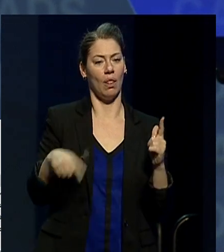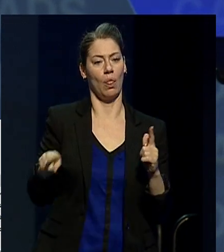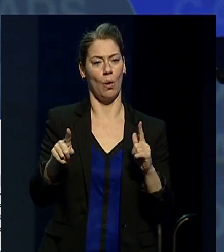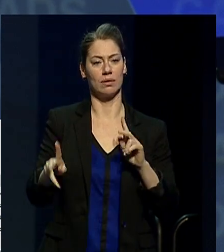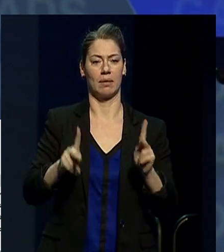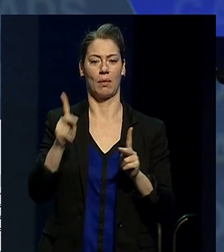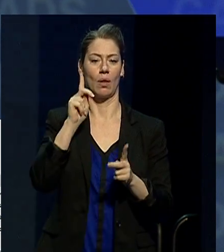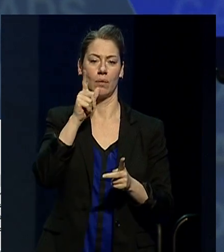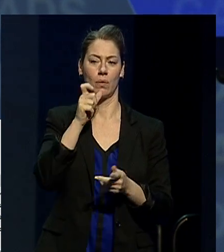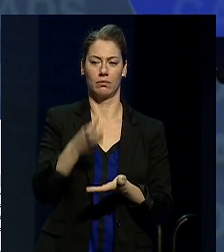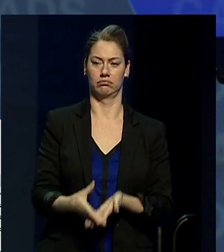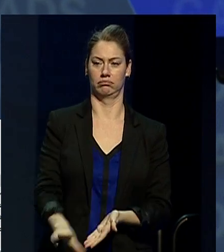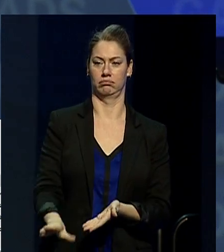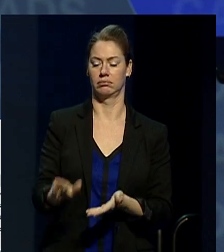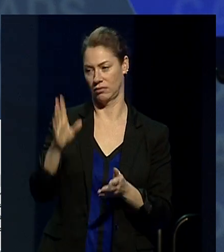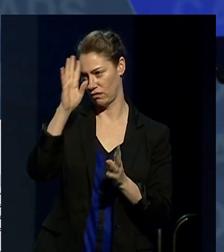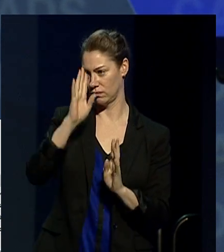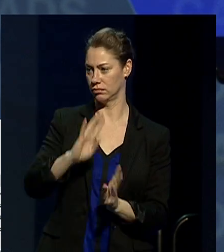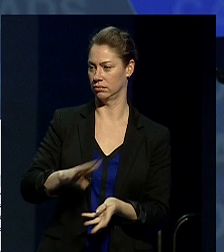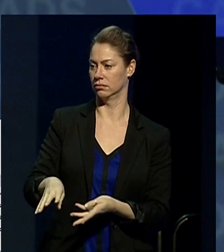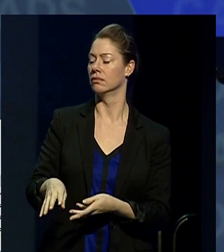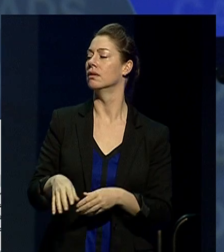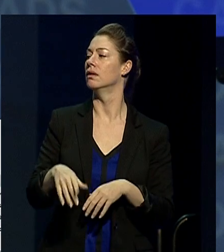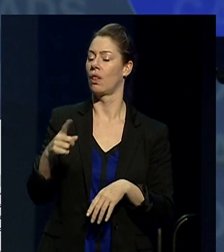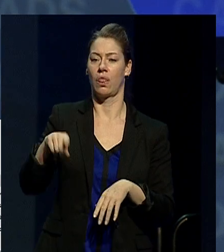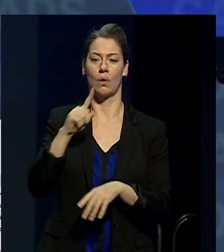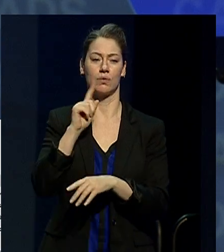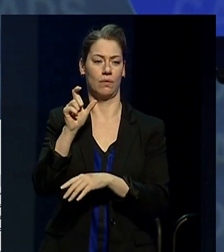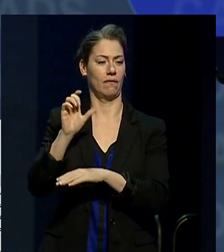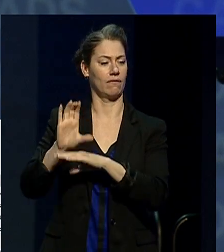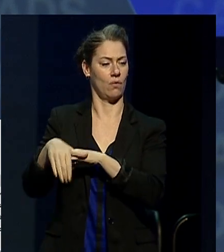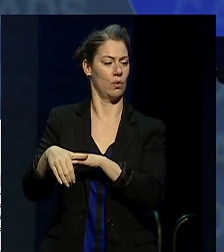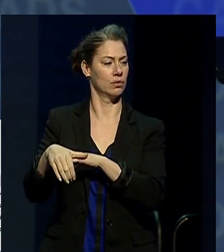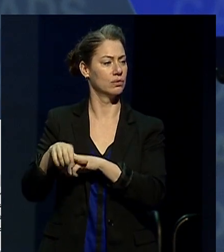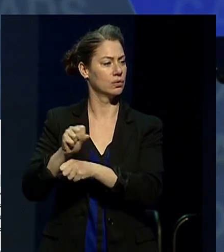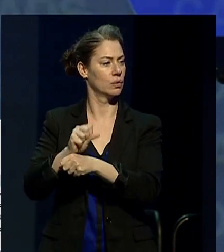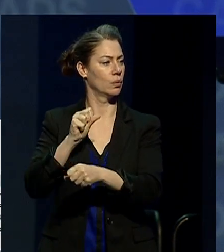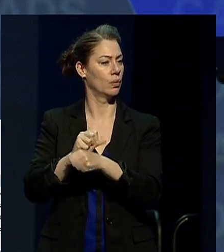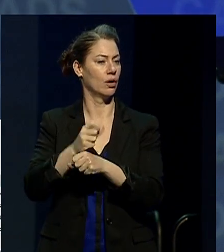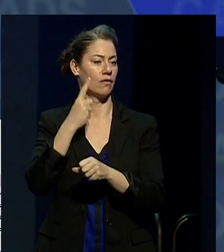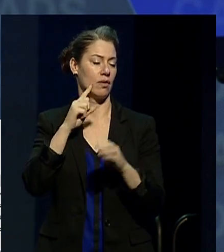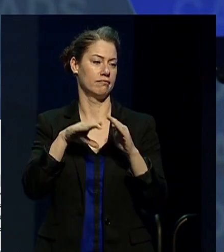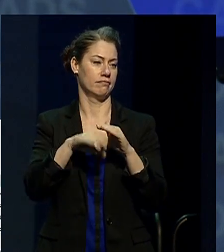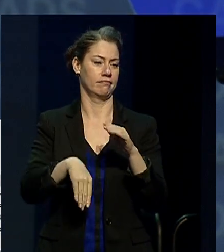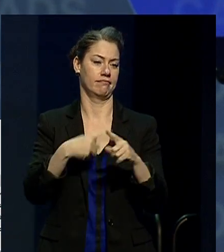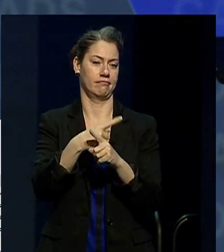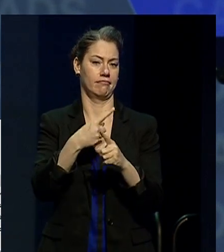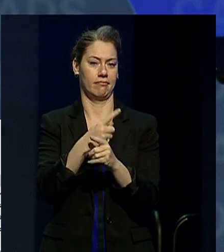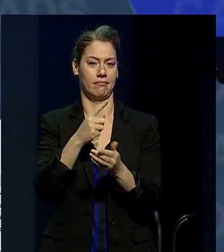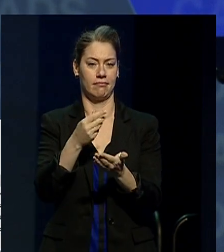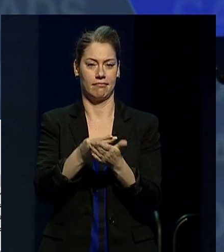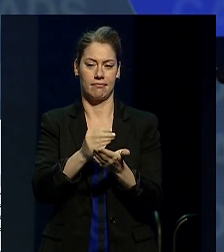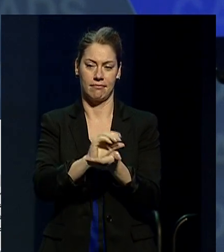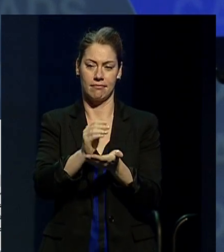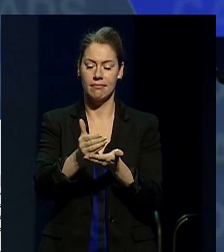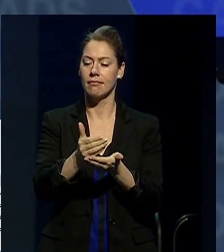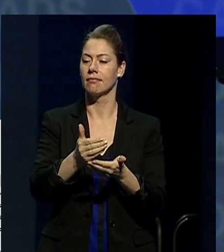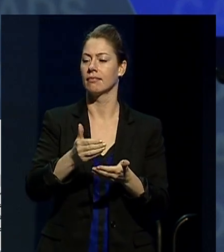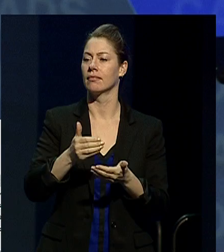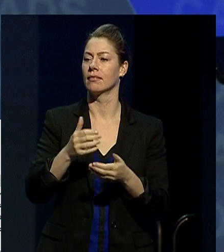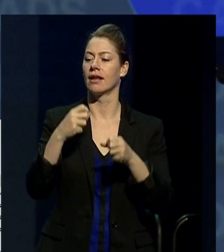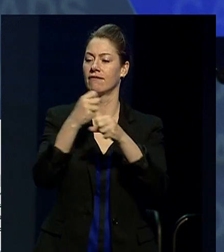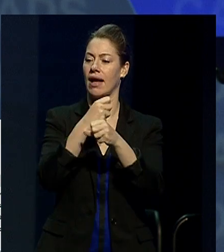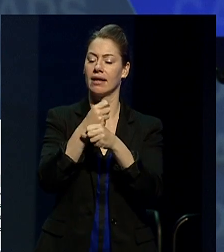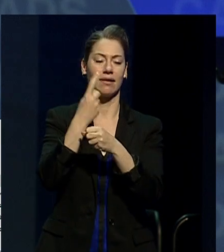forgotten, those forced to work for substandard wages, fighting for a minimum wage to be able to take care